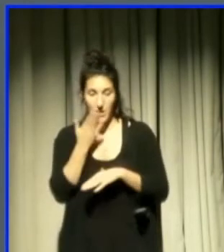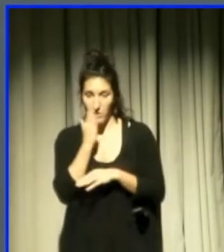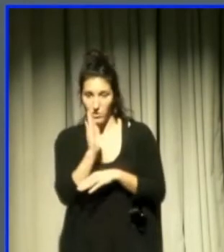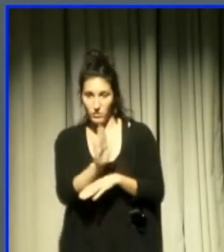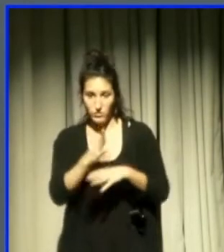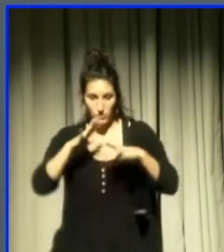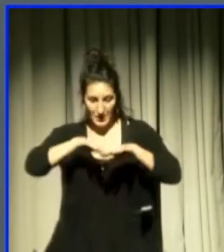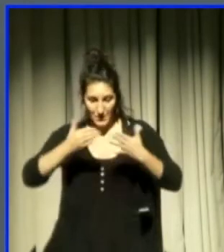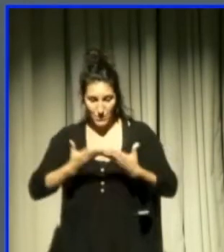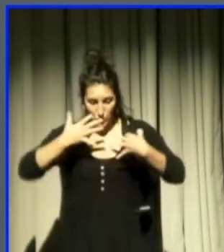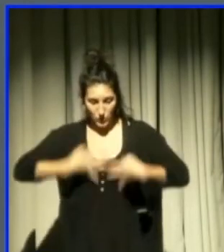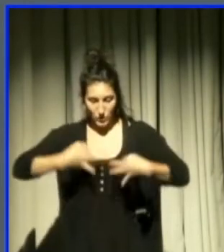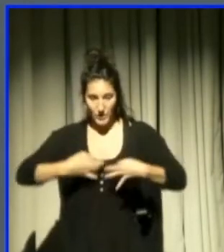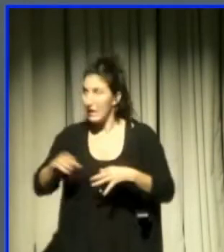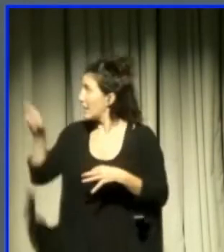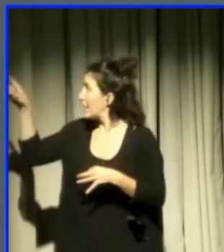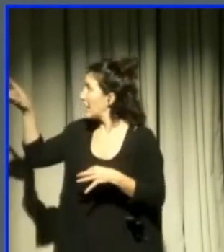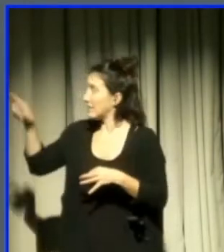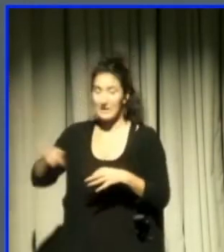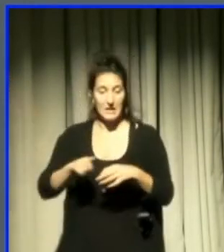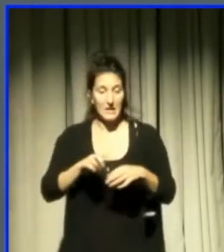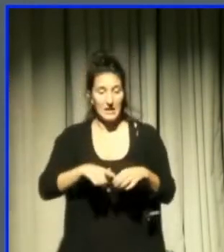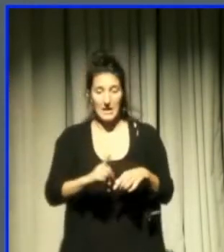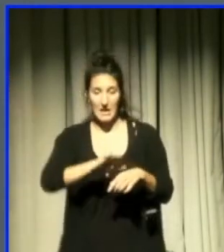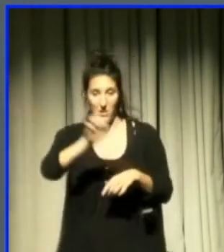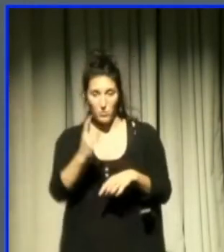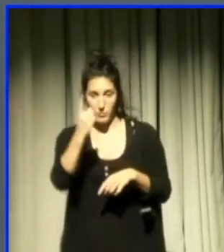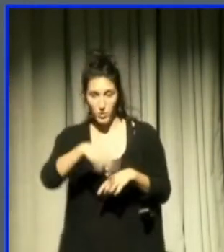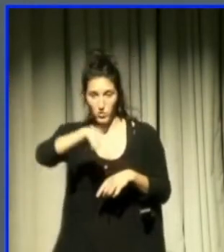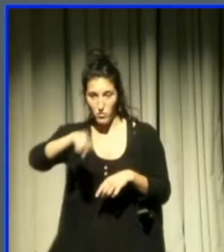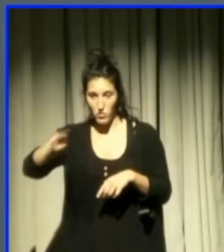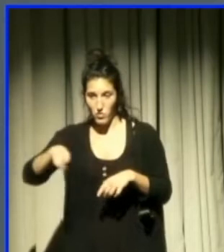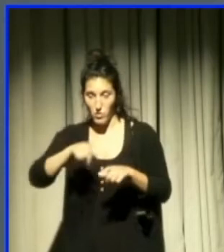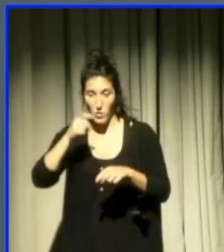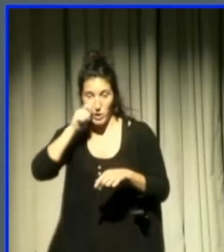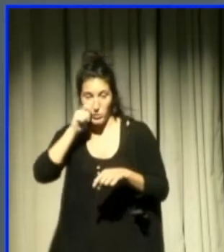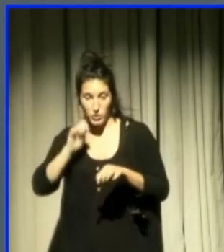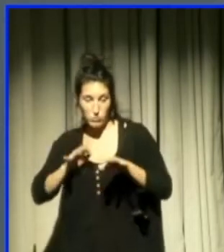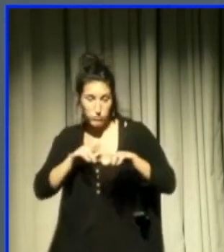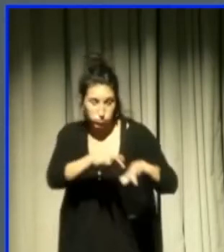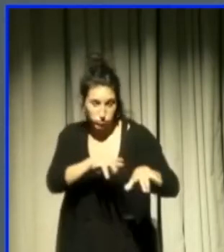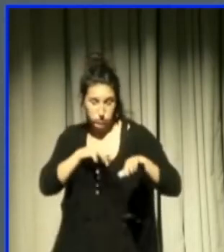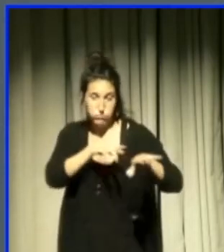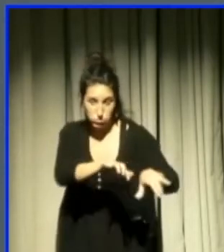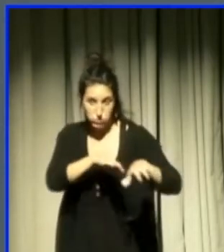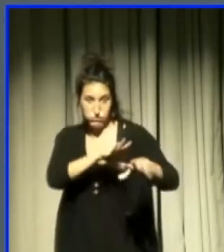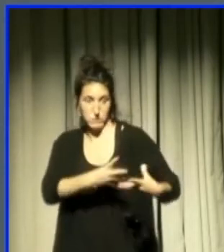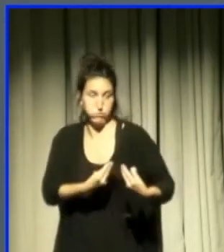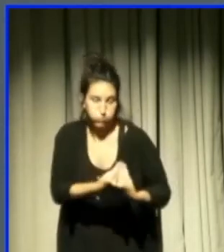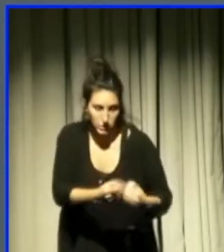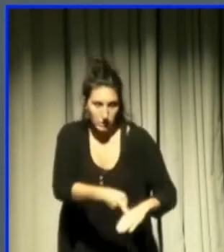is suffering from over-tourism because it's so popular as an Instagram spot